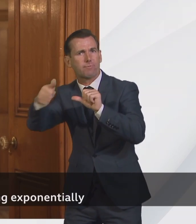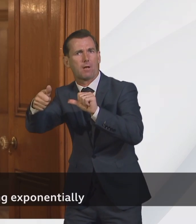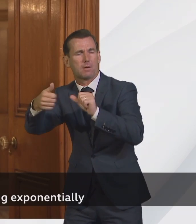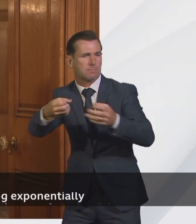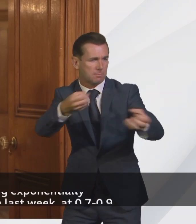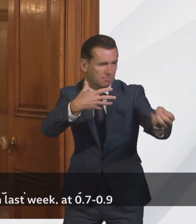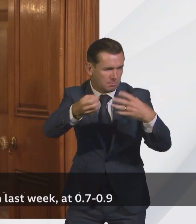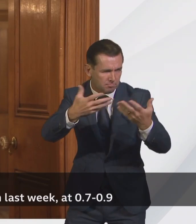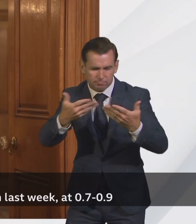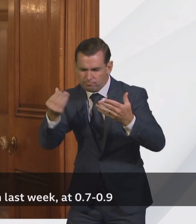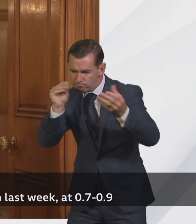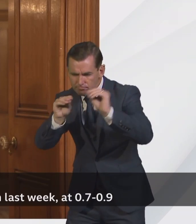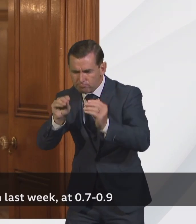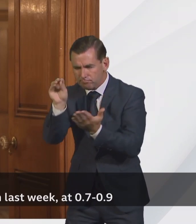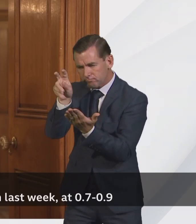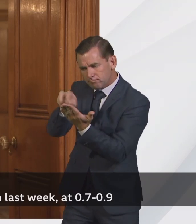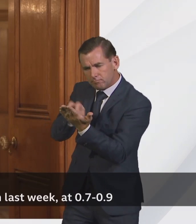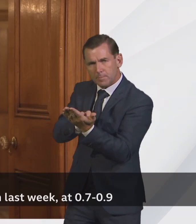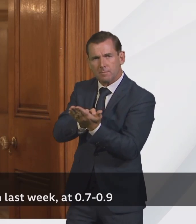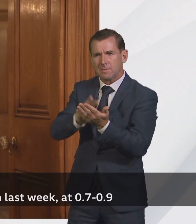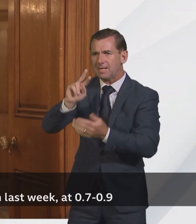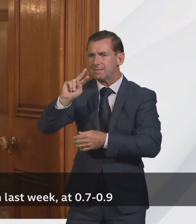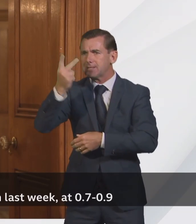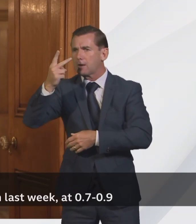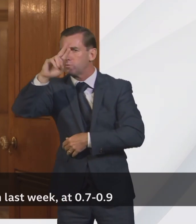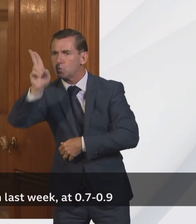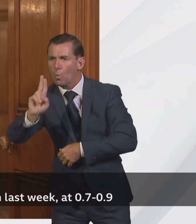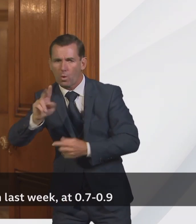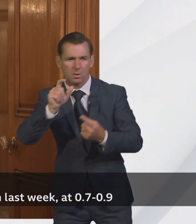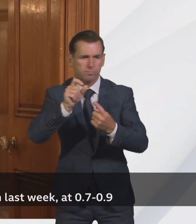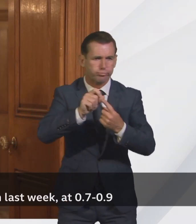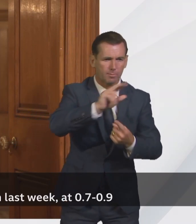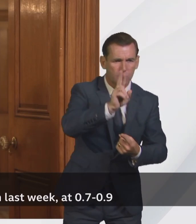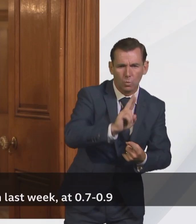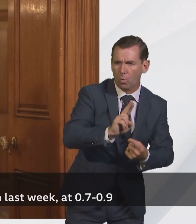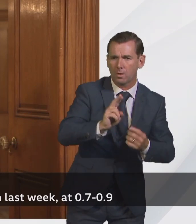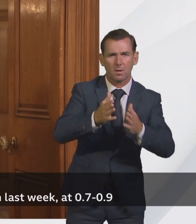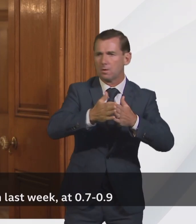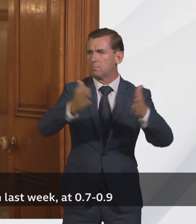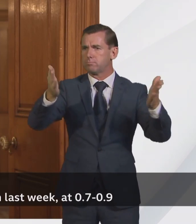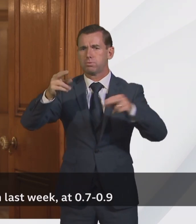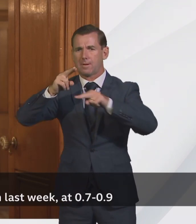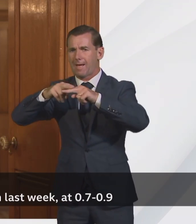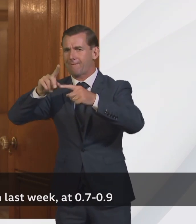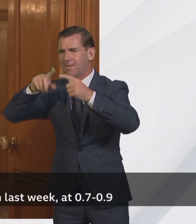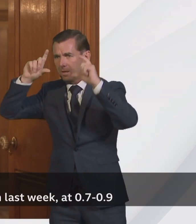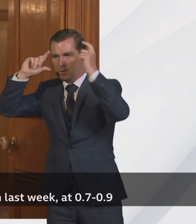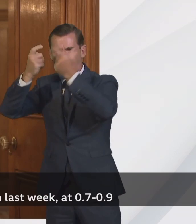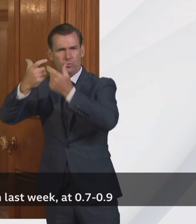plans wider across secondary schools, across primary schools, across all settings and FE colleges as